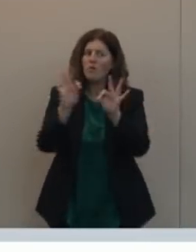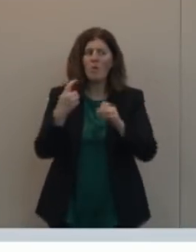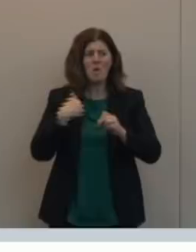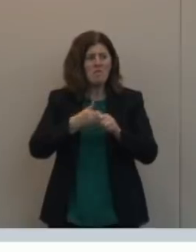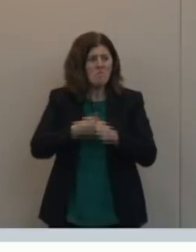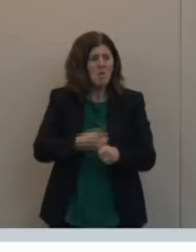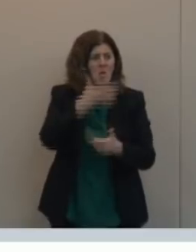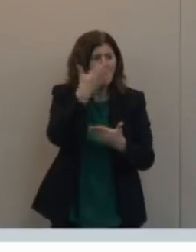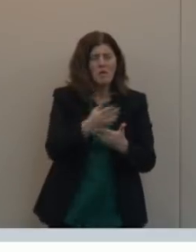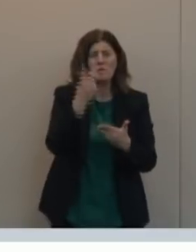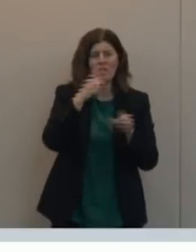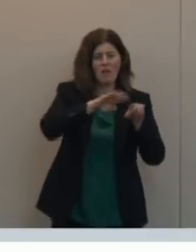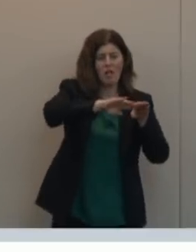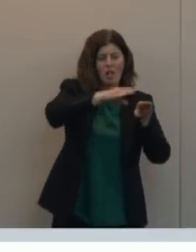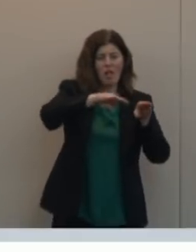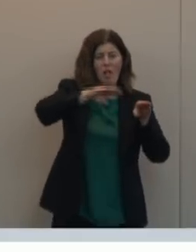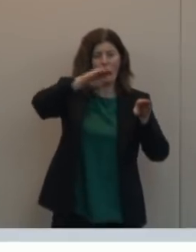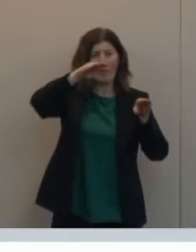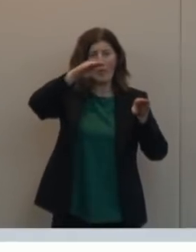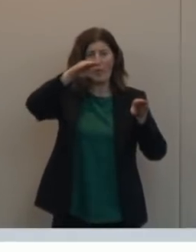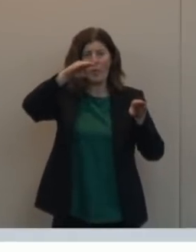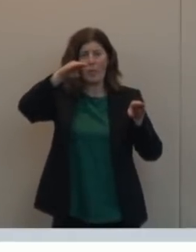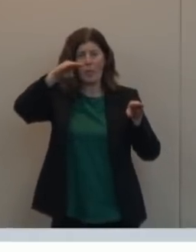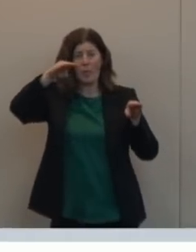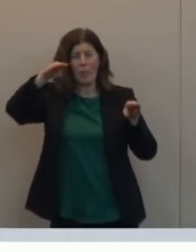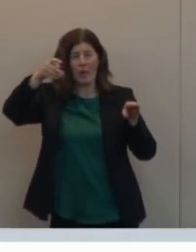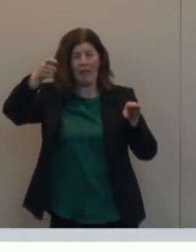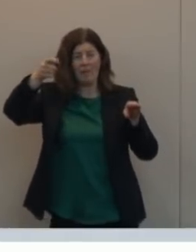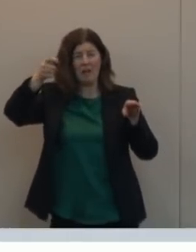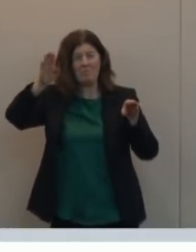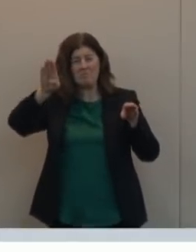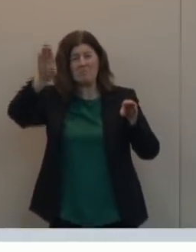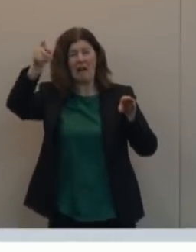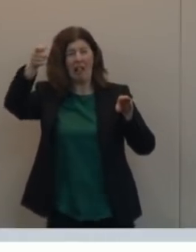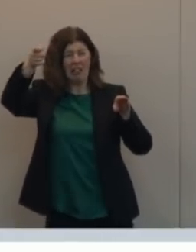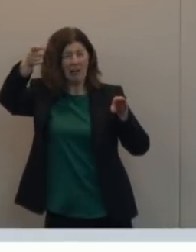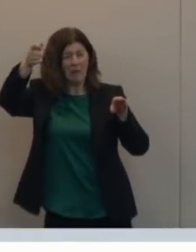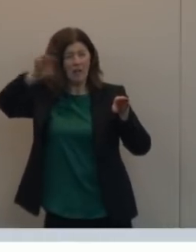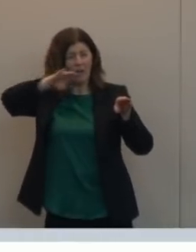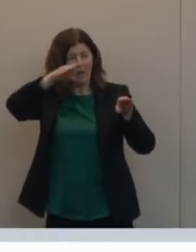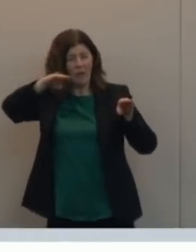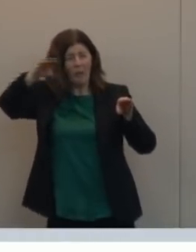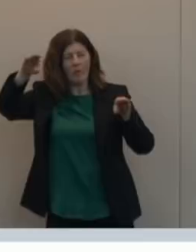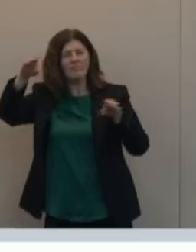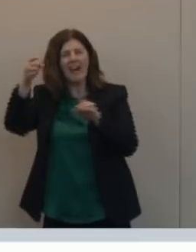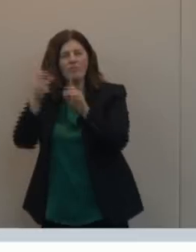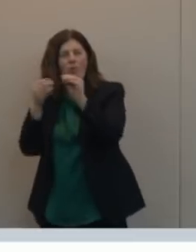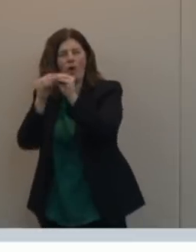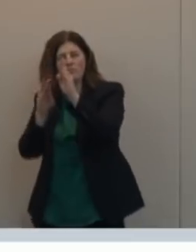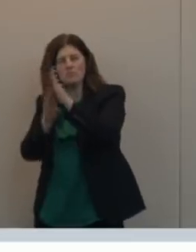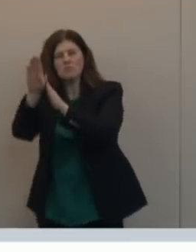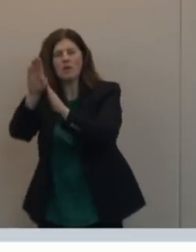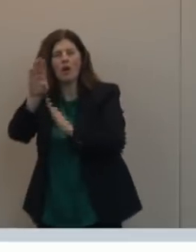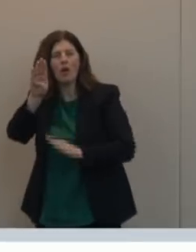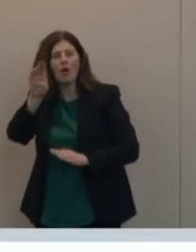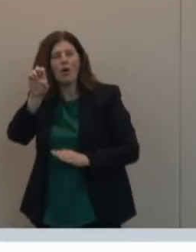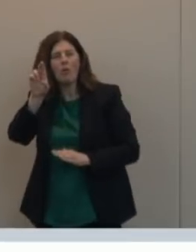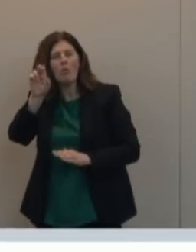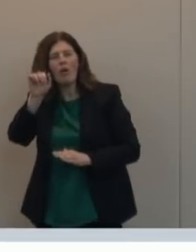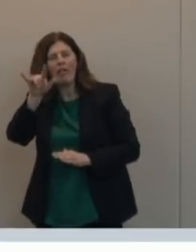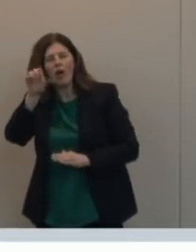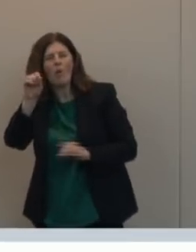that. You can see it's plateaued because we've had a bit of a surge in cases, both in Bernalillo and in the northwest part of the